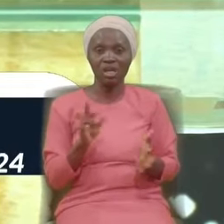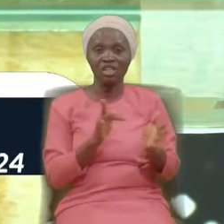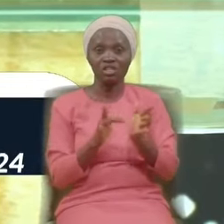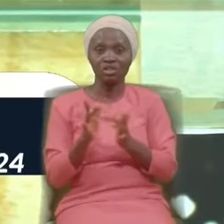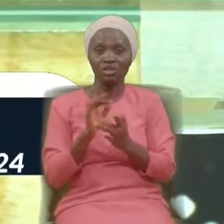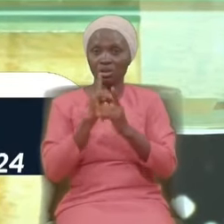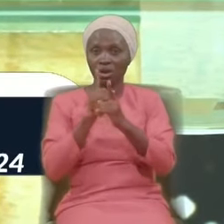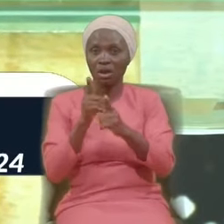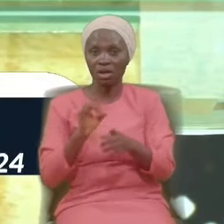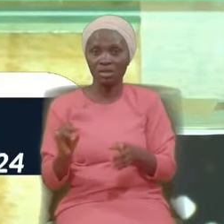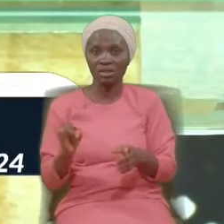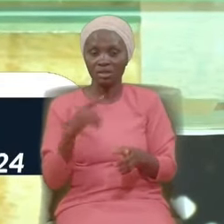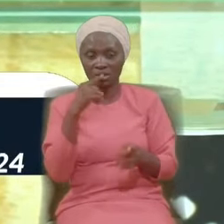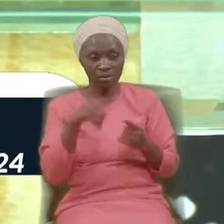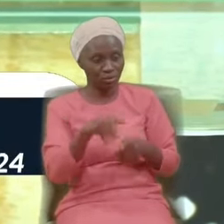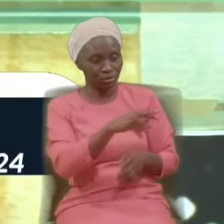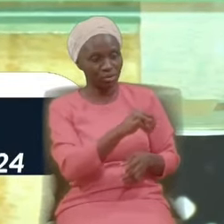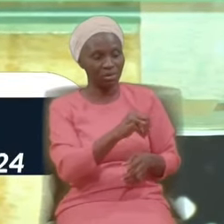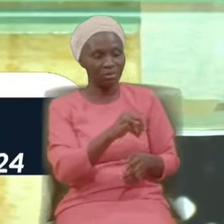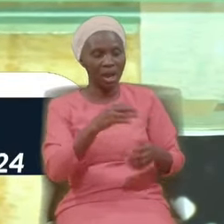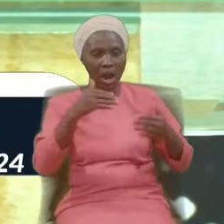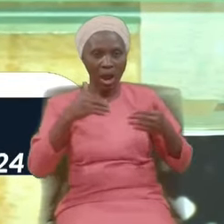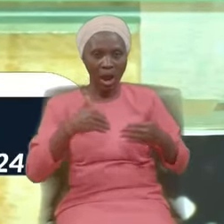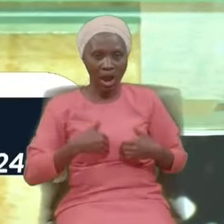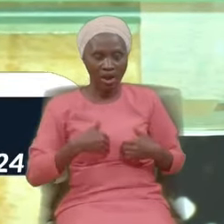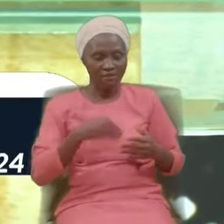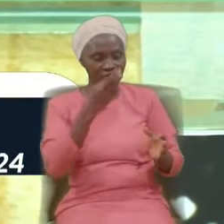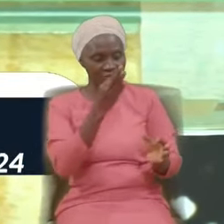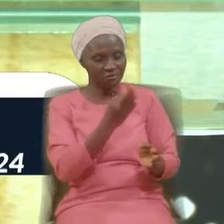have faith in God. For verily,